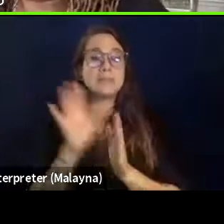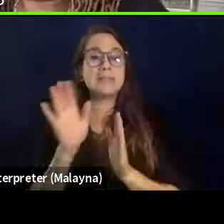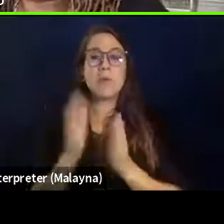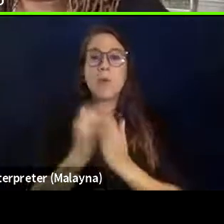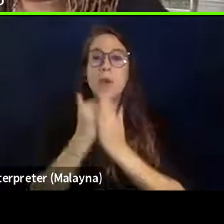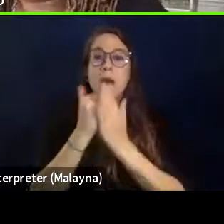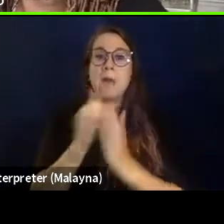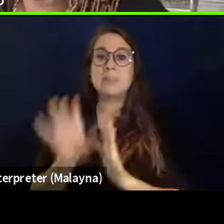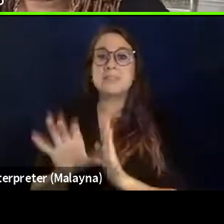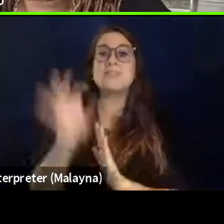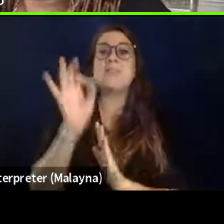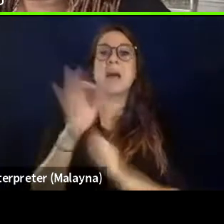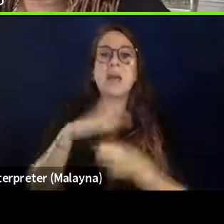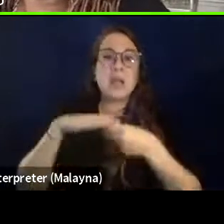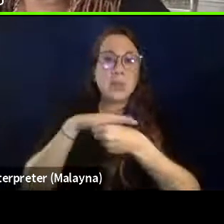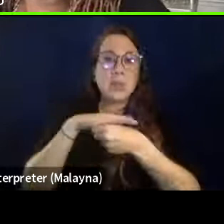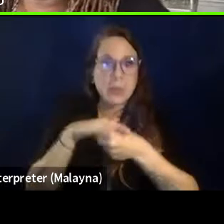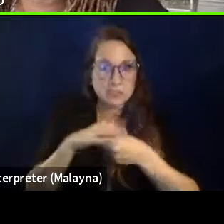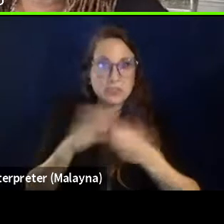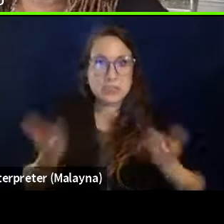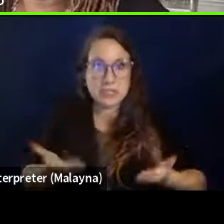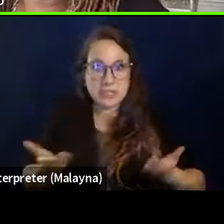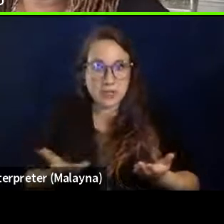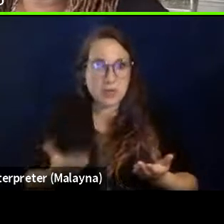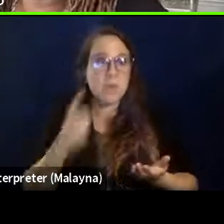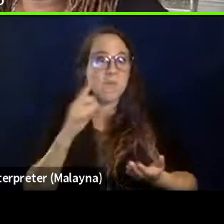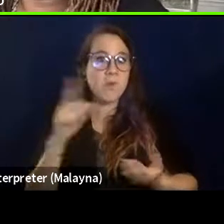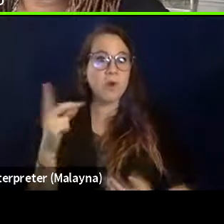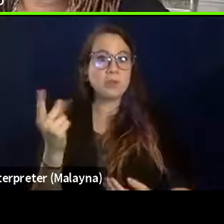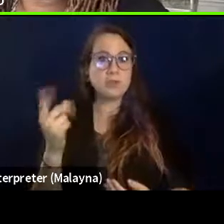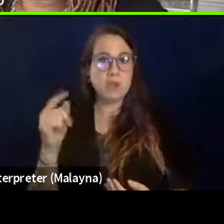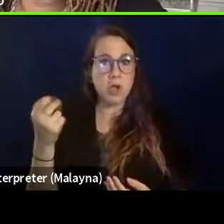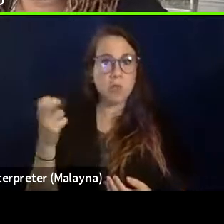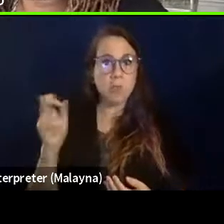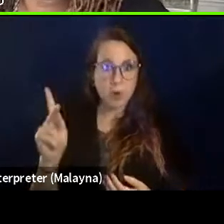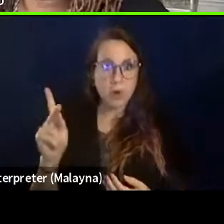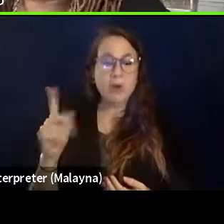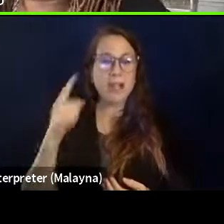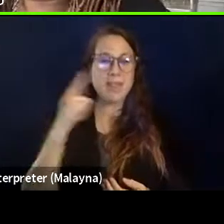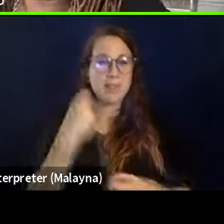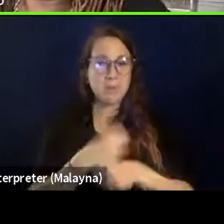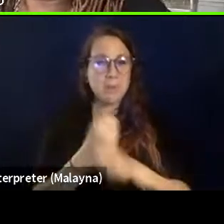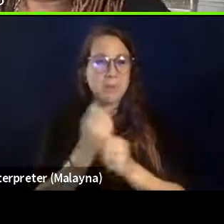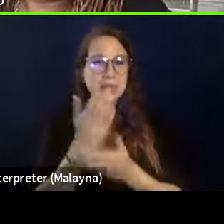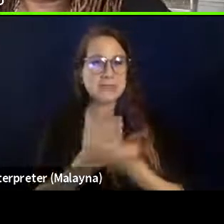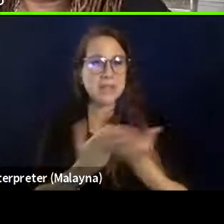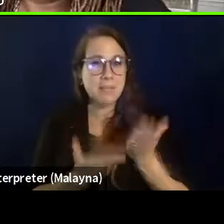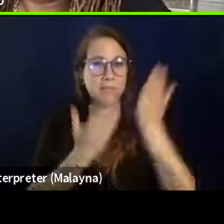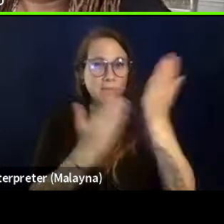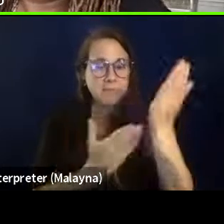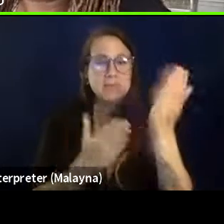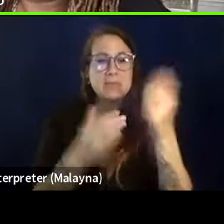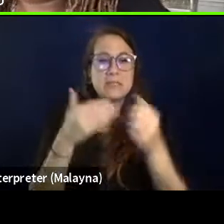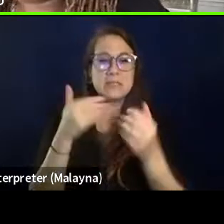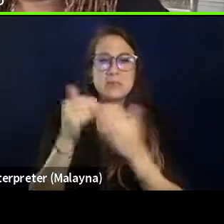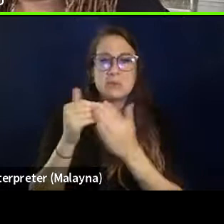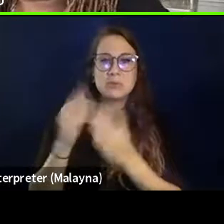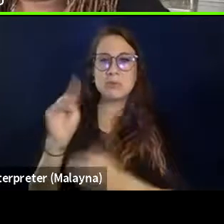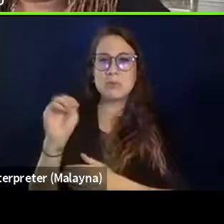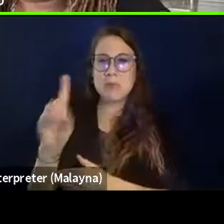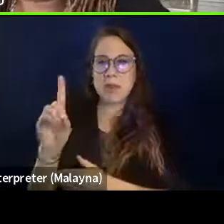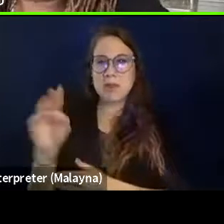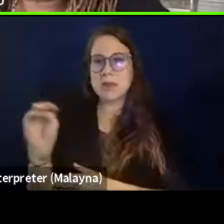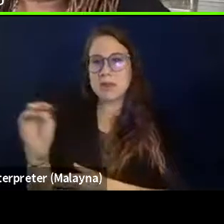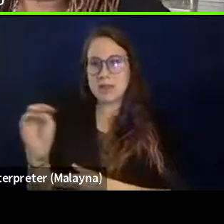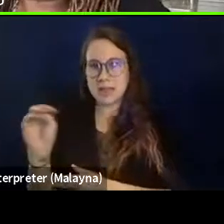location for a dog park. I think we had made some suggestions of them potentially looking into that Maryland and M